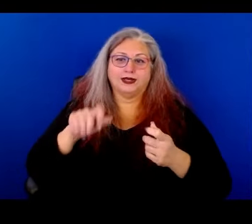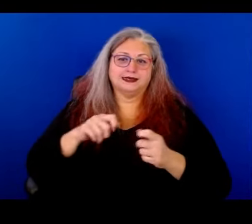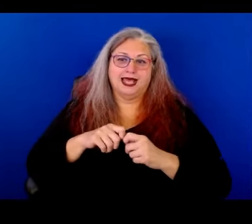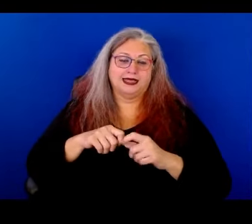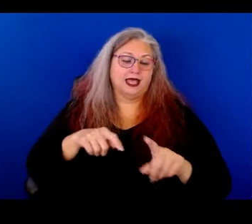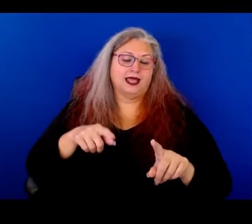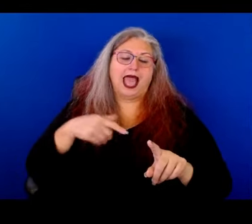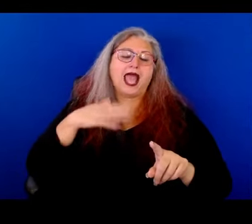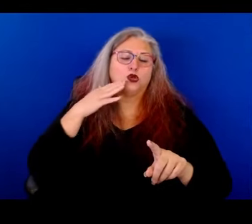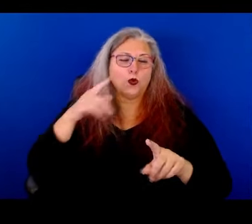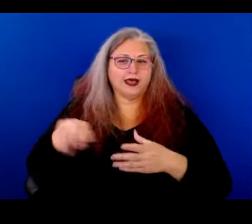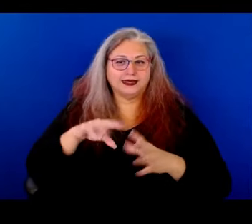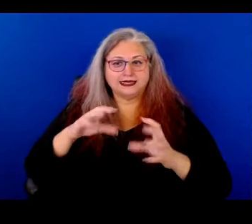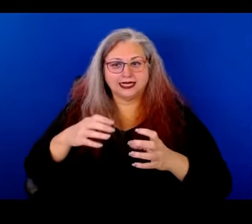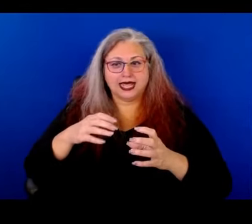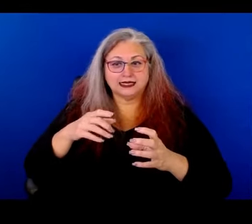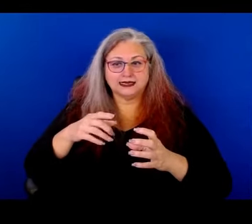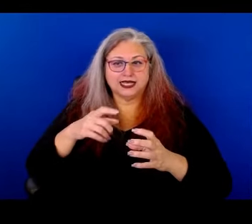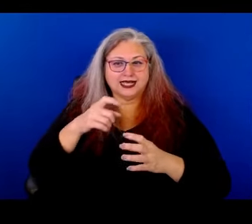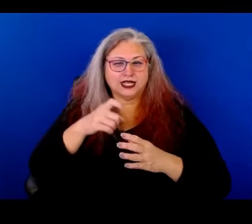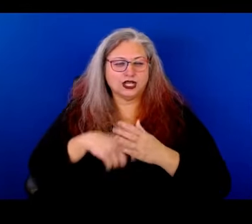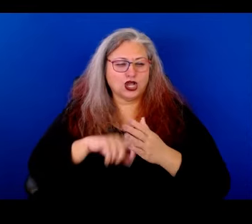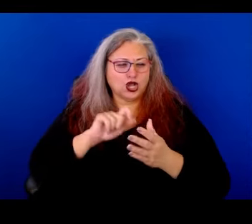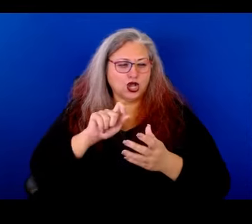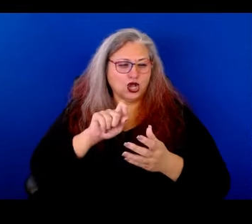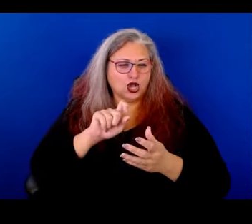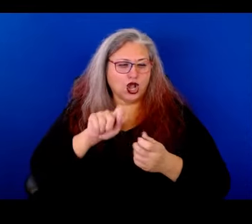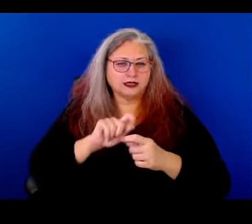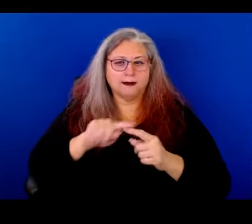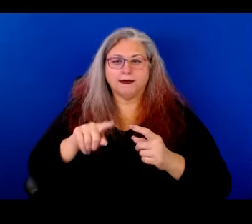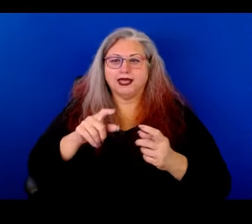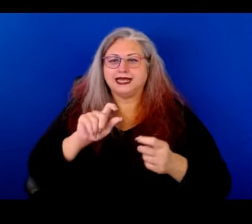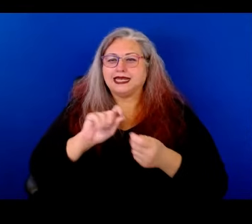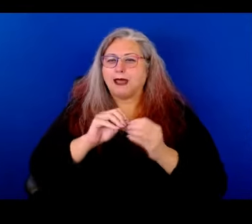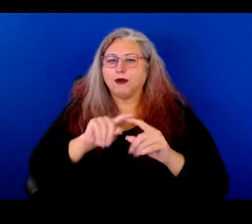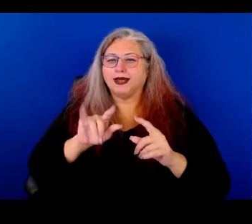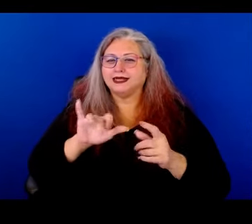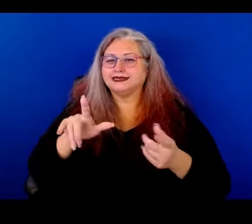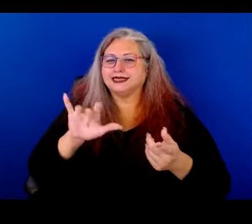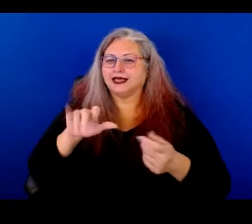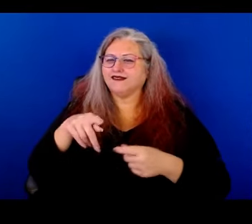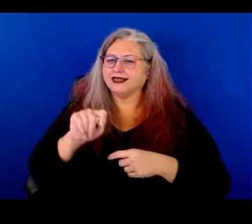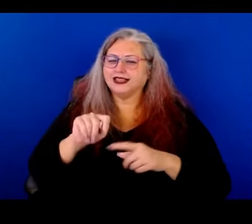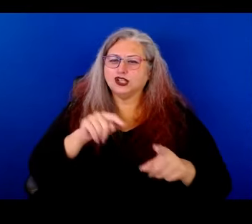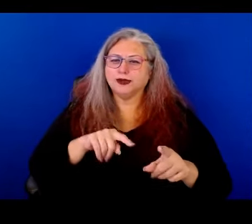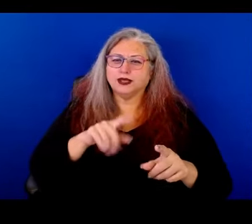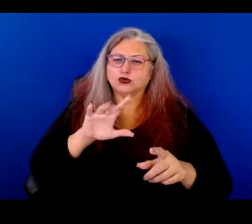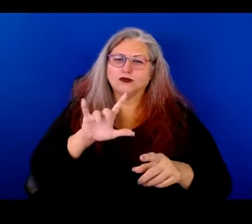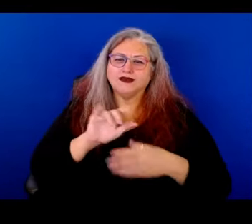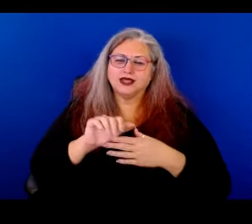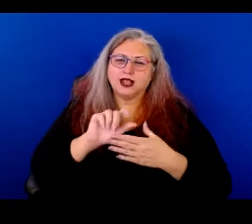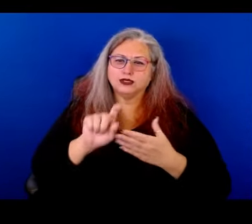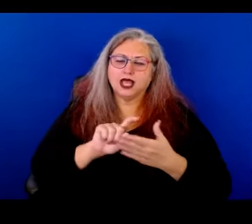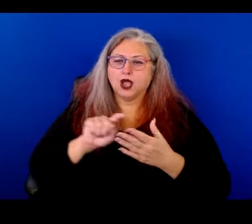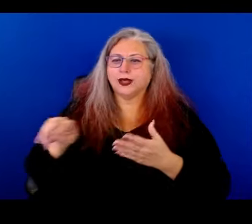the exact, I know the dance class exact cost, but I don't know the exact number, but it was something like physical therapy was